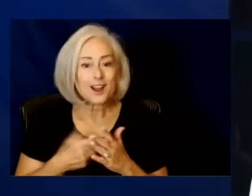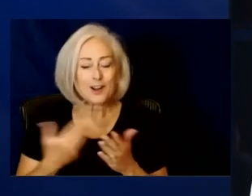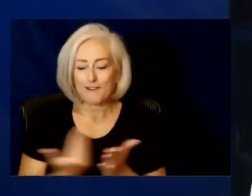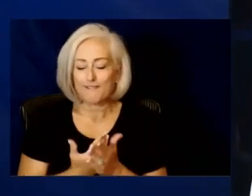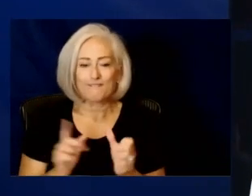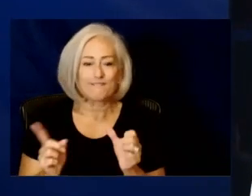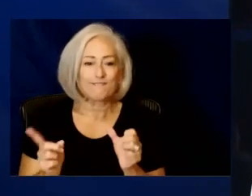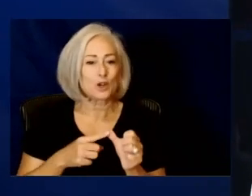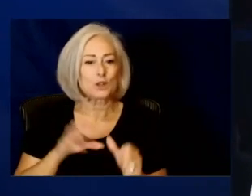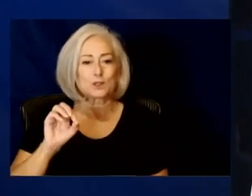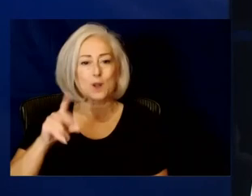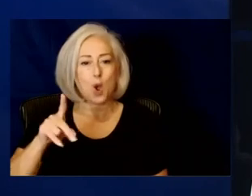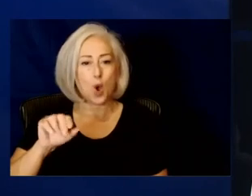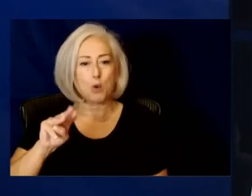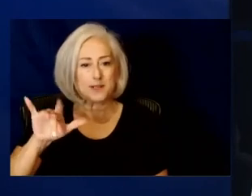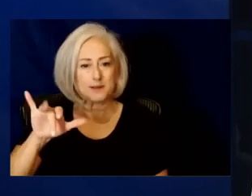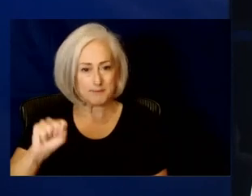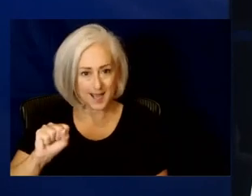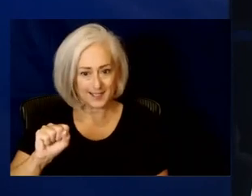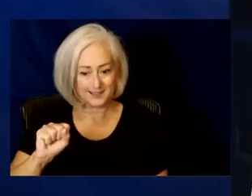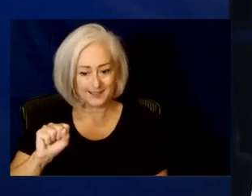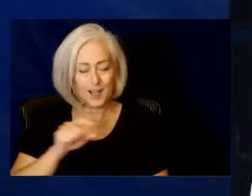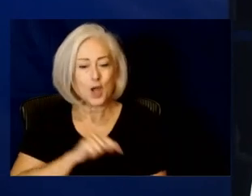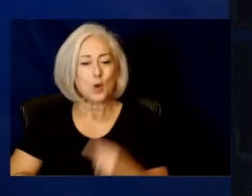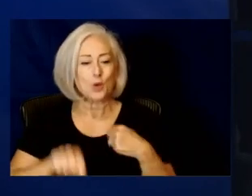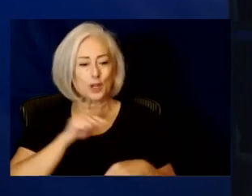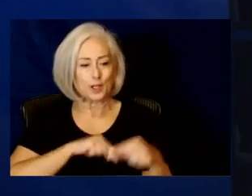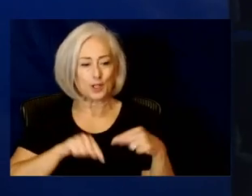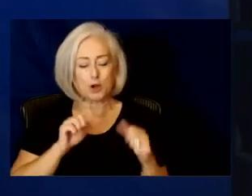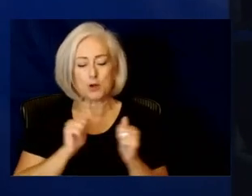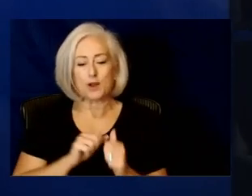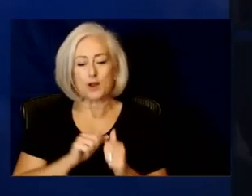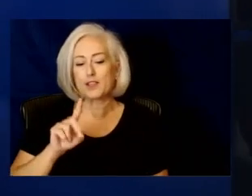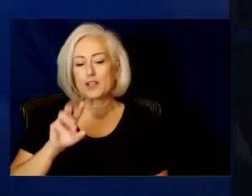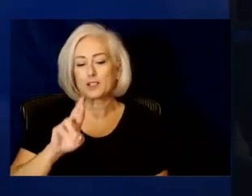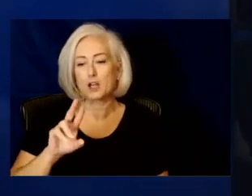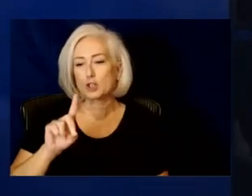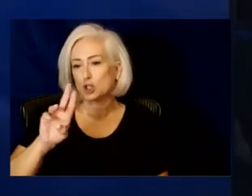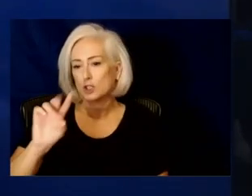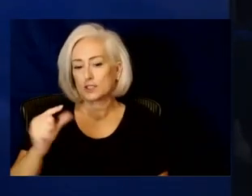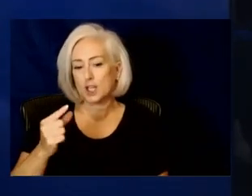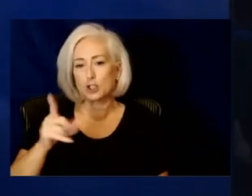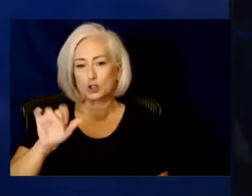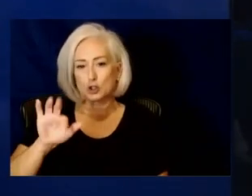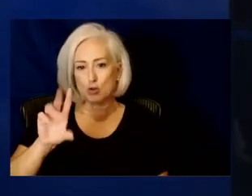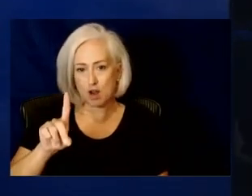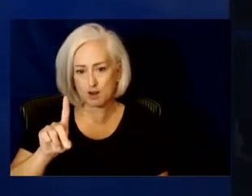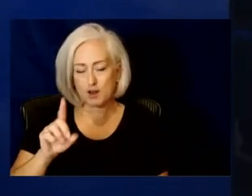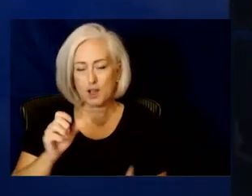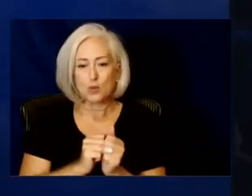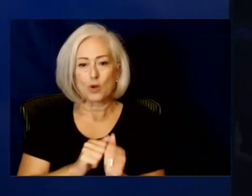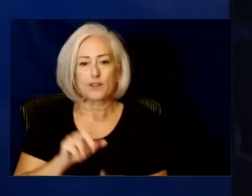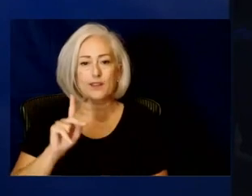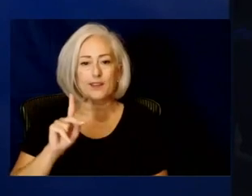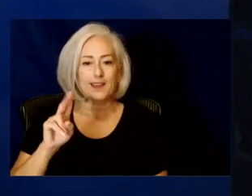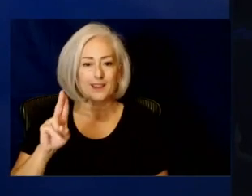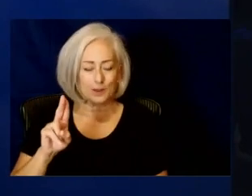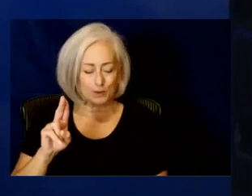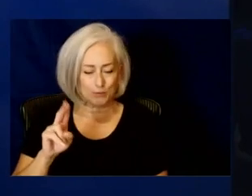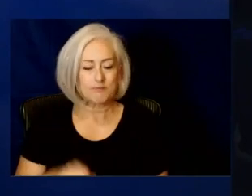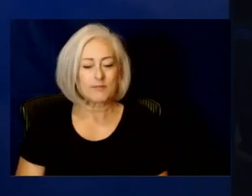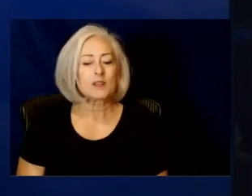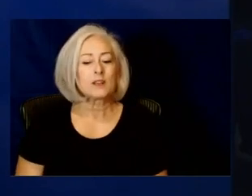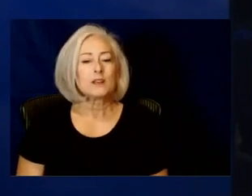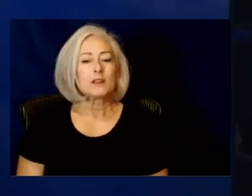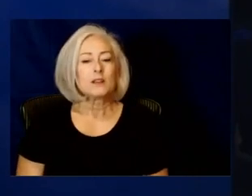back to that first episode with guest Dr. Doug Girard, the Chancellor at the University of Kansas. We'll see what our COVID numbers were like then compared to